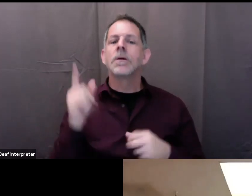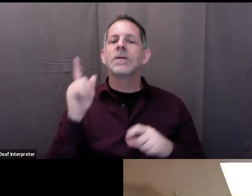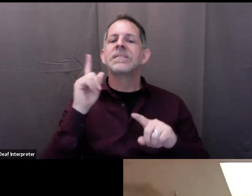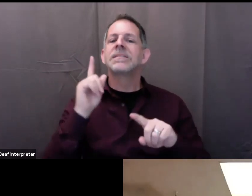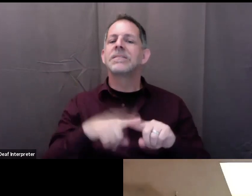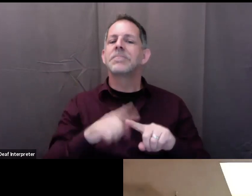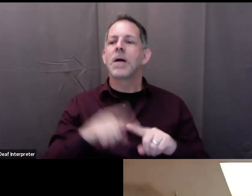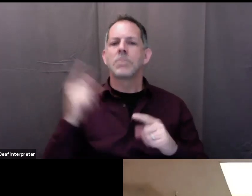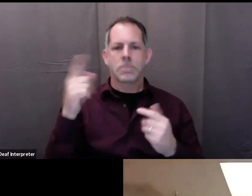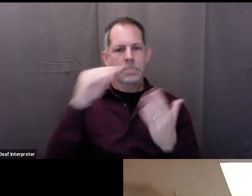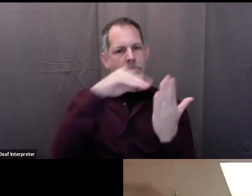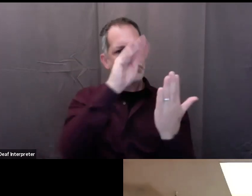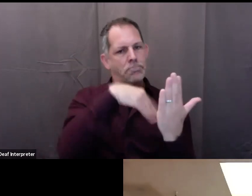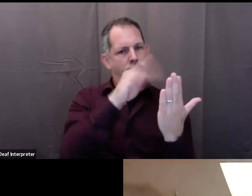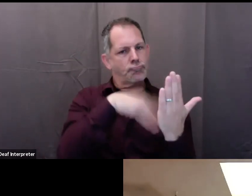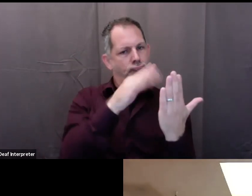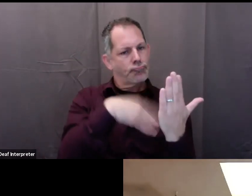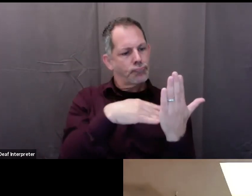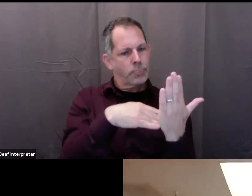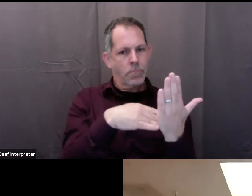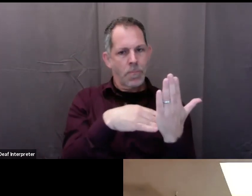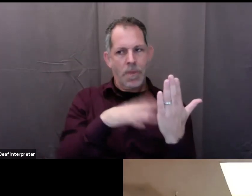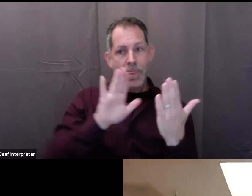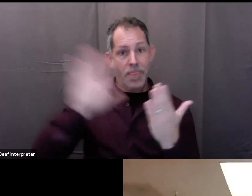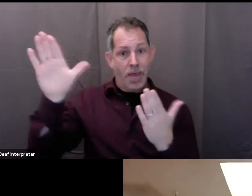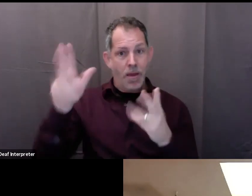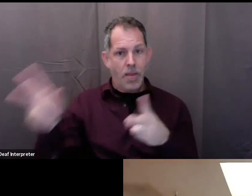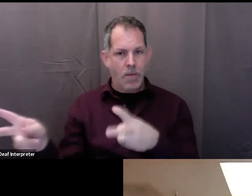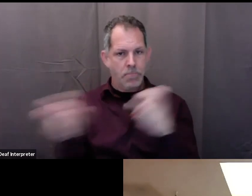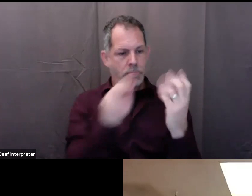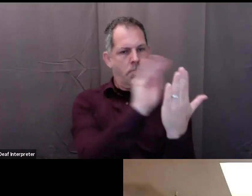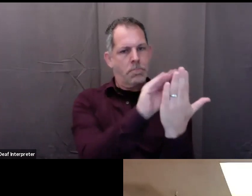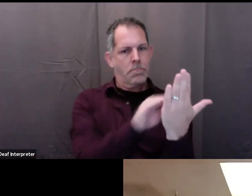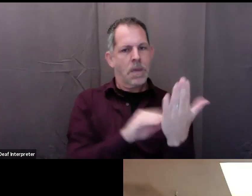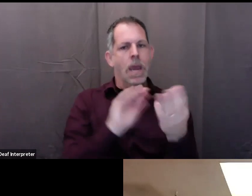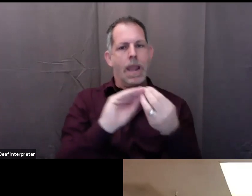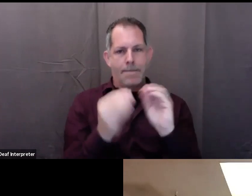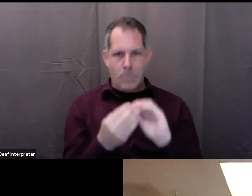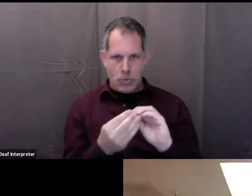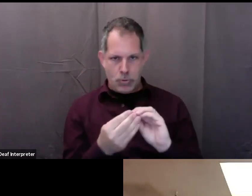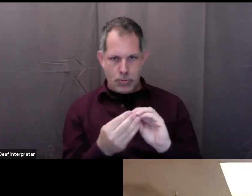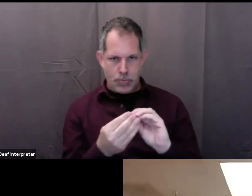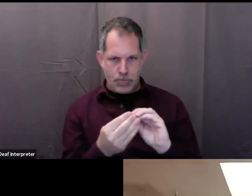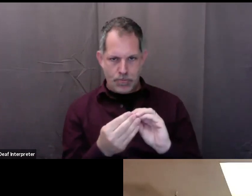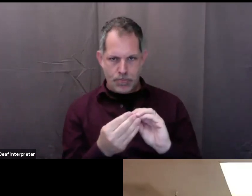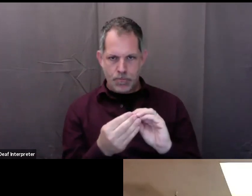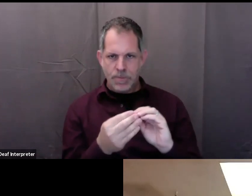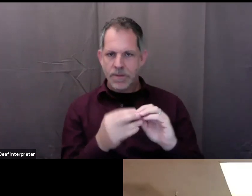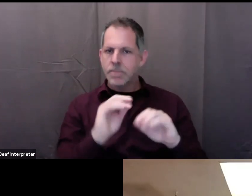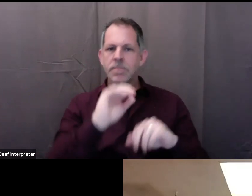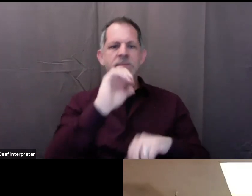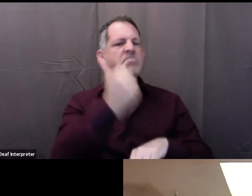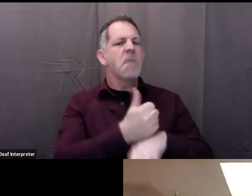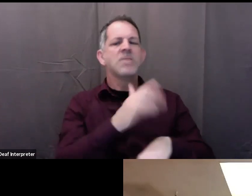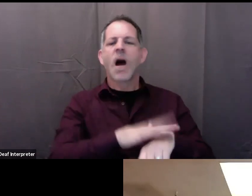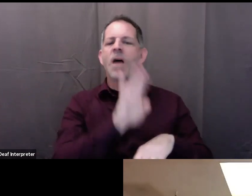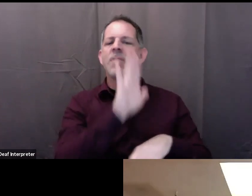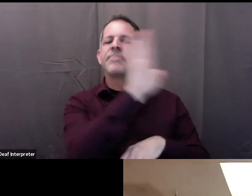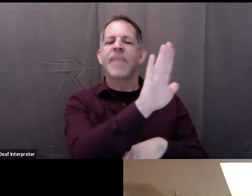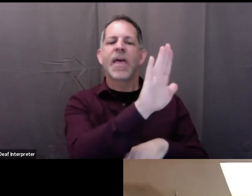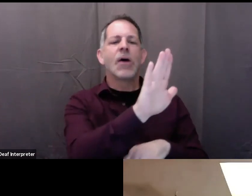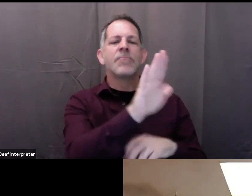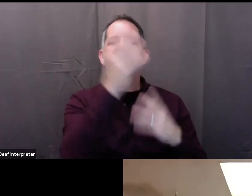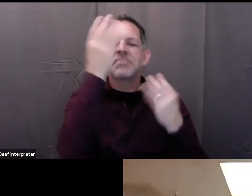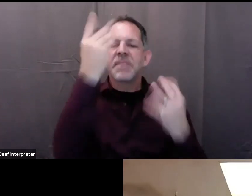doing. We want to understand the details of what they're proposing, and also get in a conversation with the